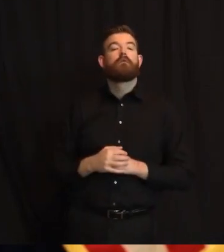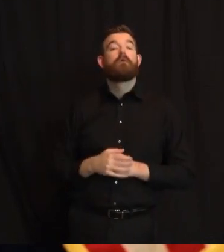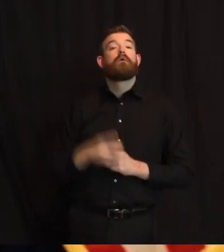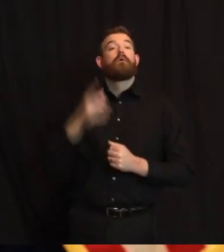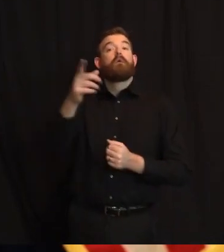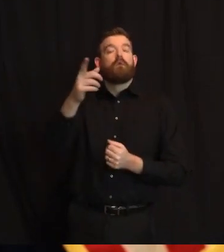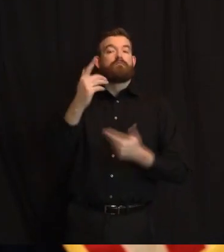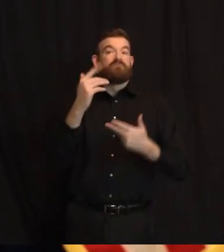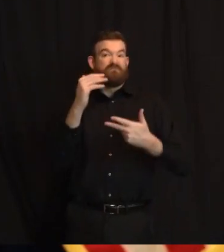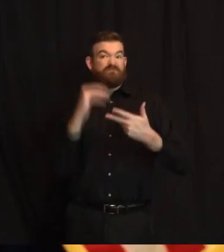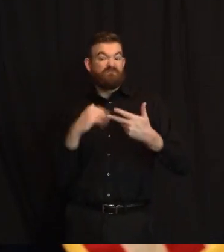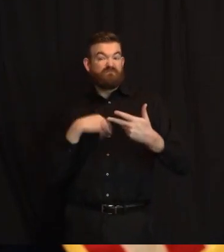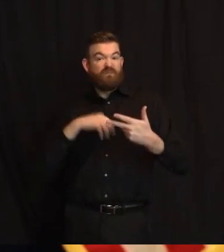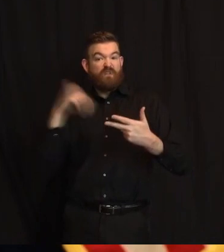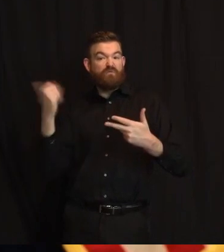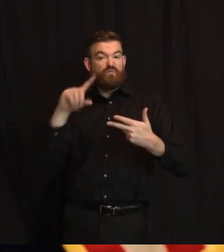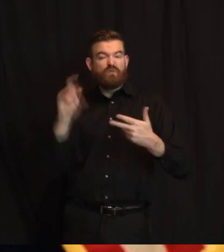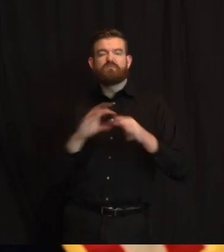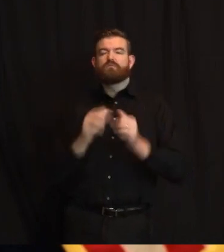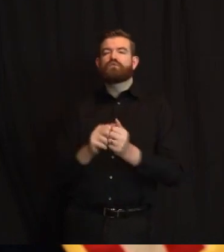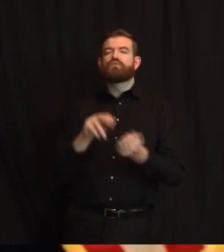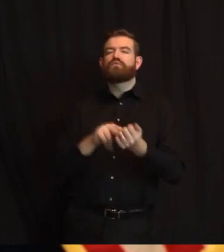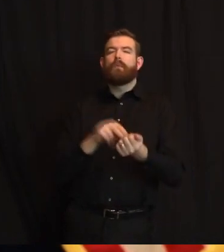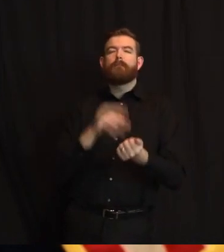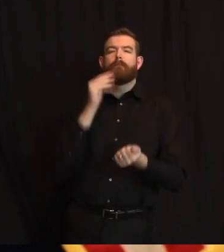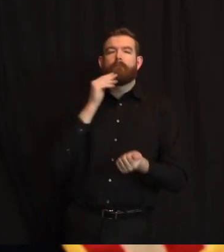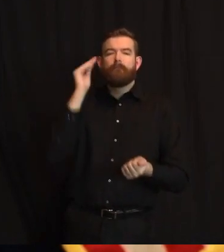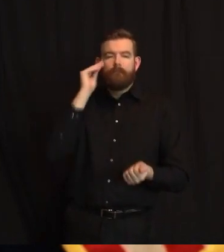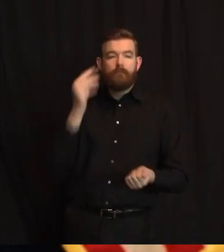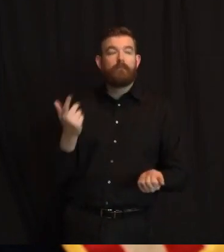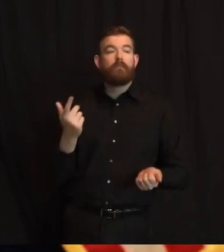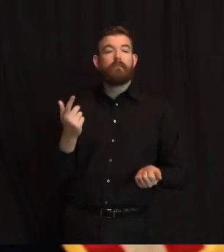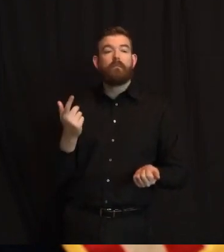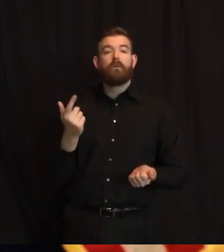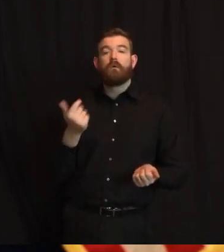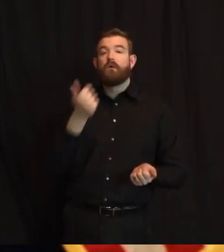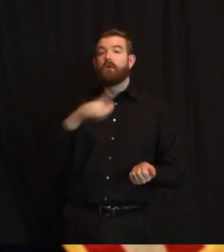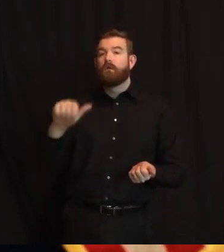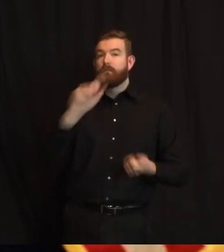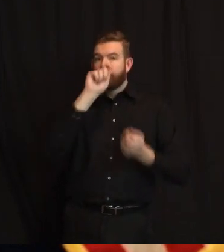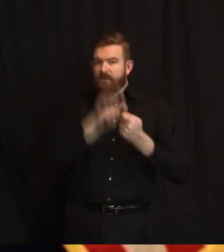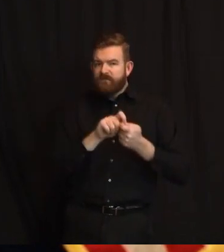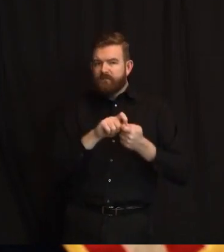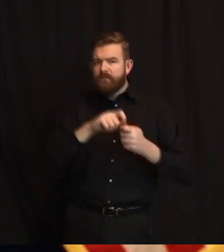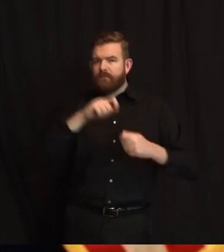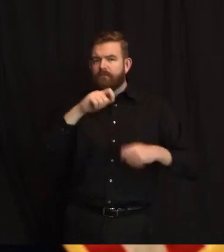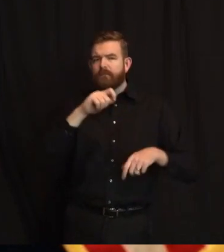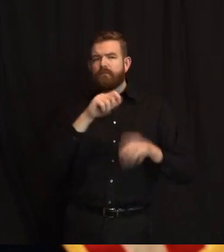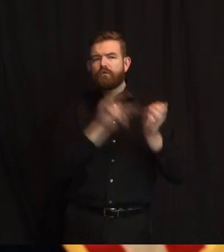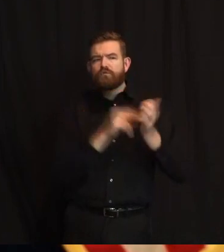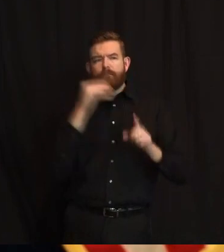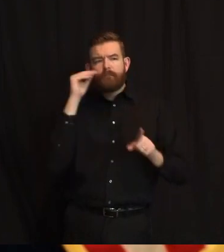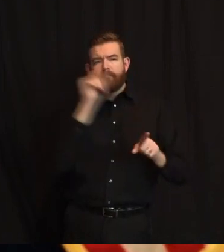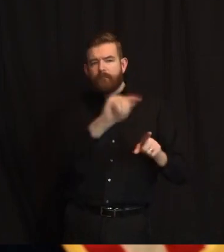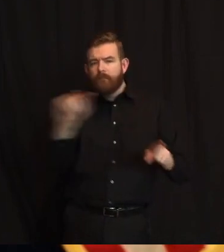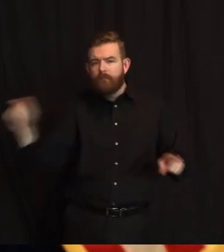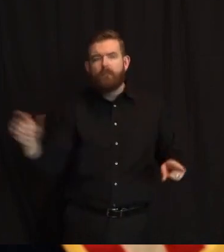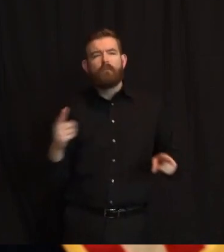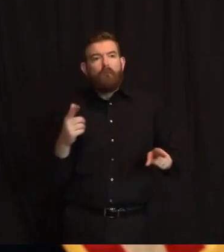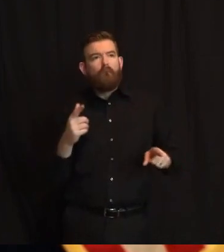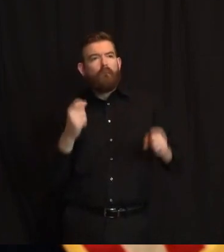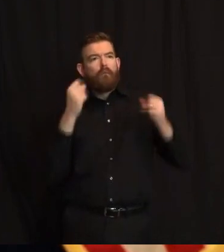deaths that they need to be closed? And is there a state dashboard about beds and availability for those facilities? Well, I would just say this going forward, we're going to have to